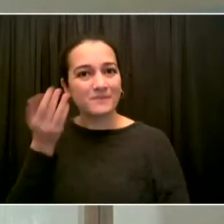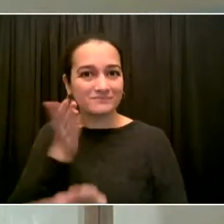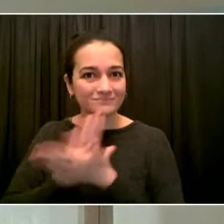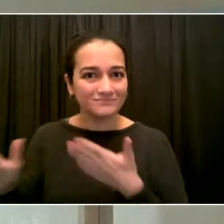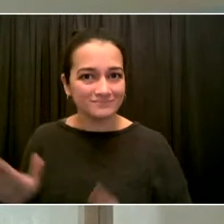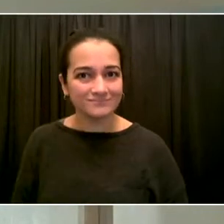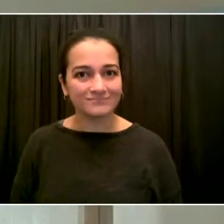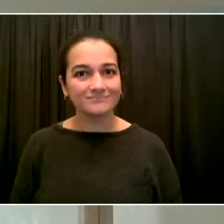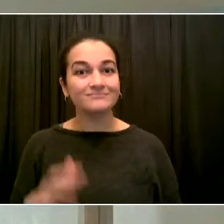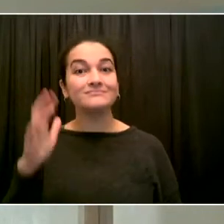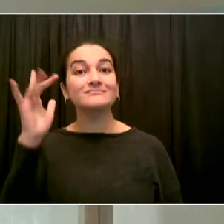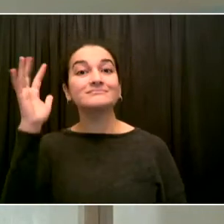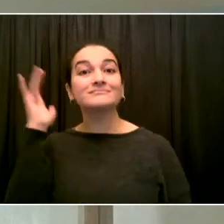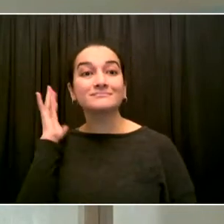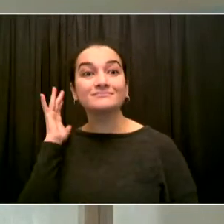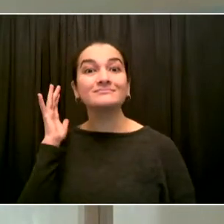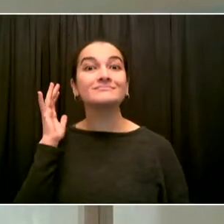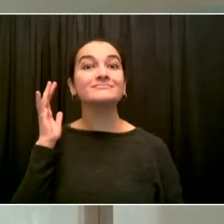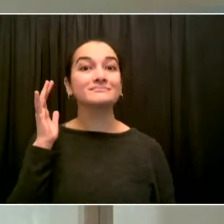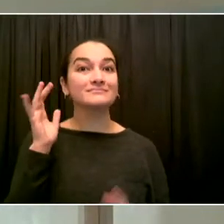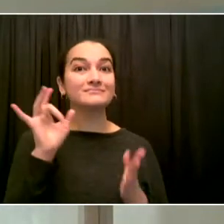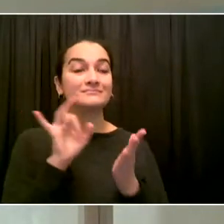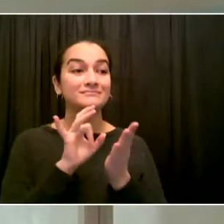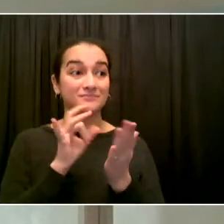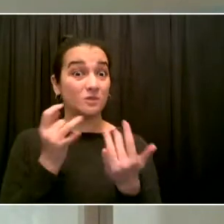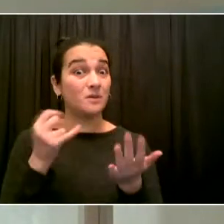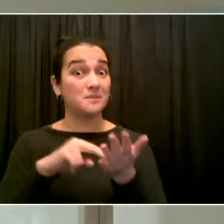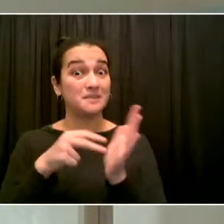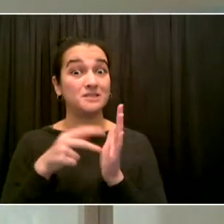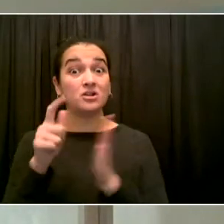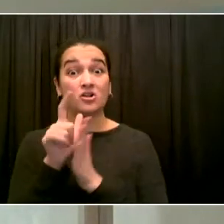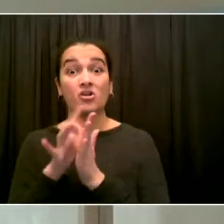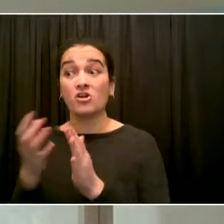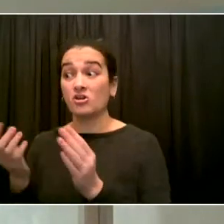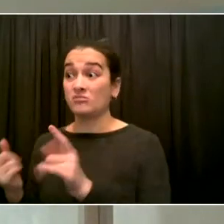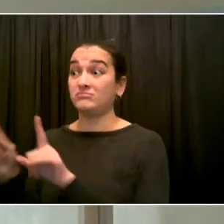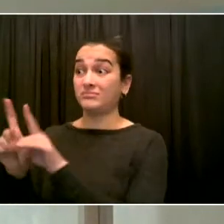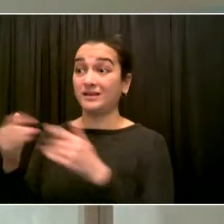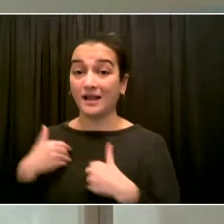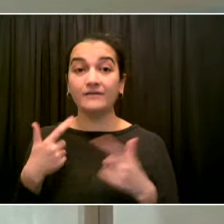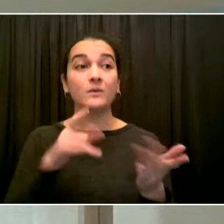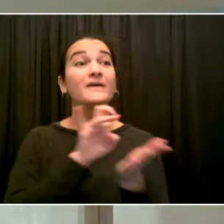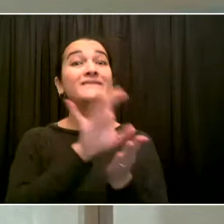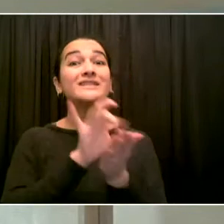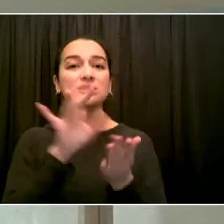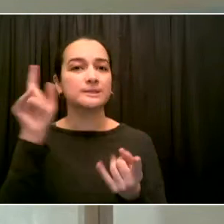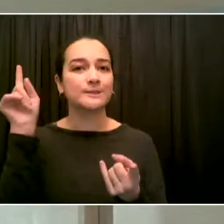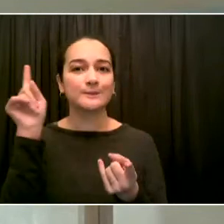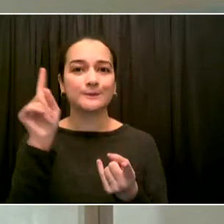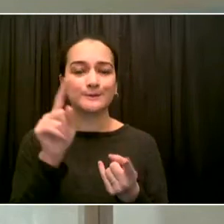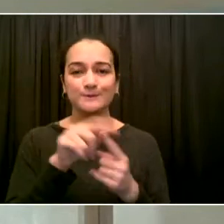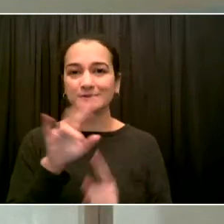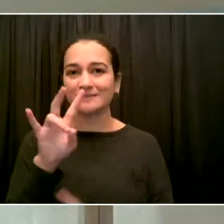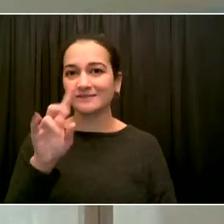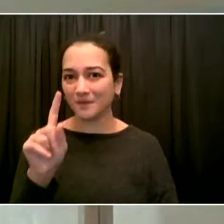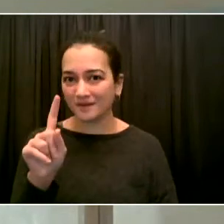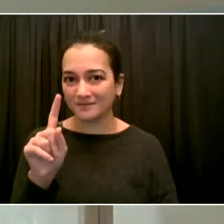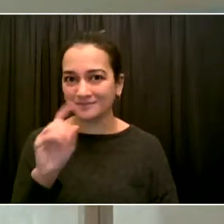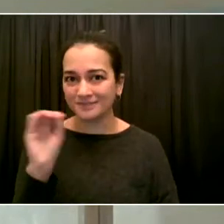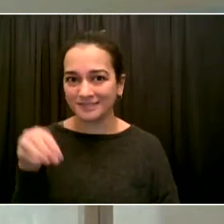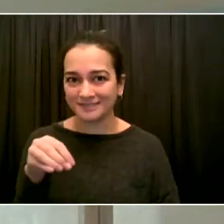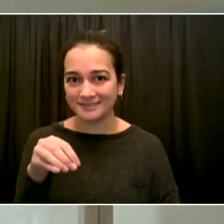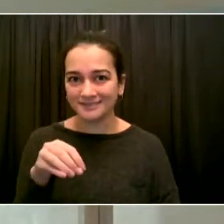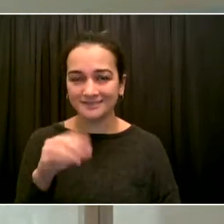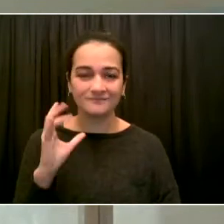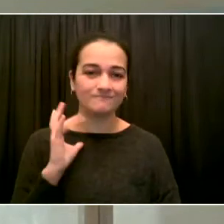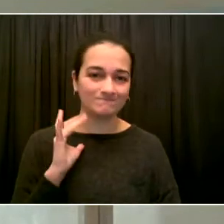up all across the country. Even during the pandemic, with the eviction moratorium, there have been gaps in coverage. There have been cases